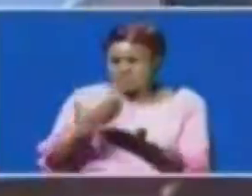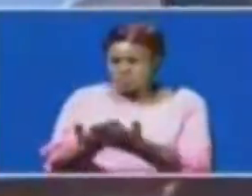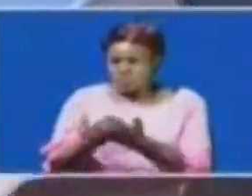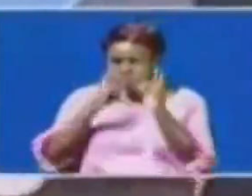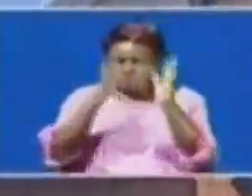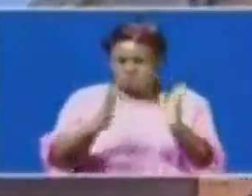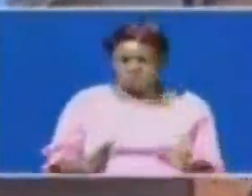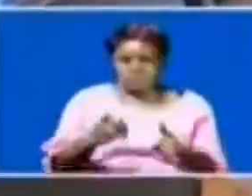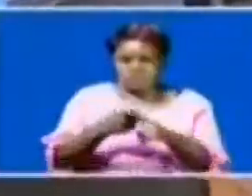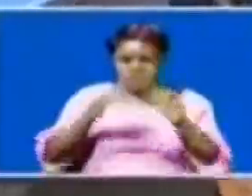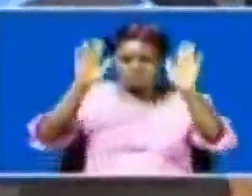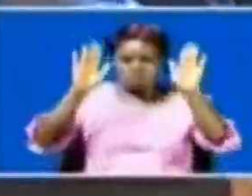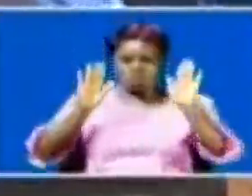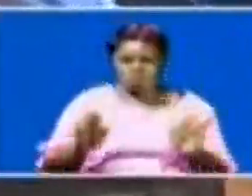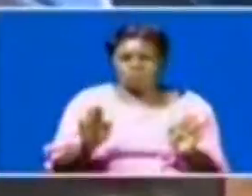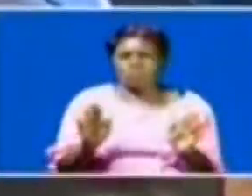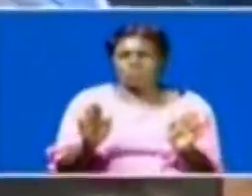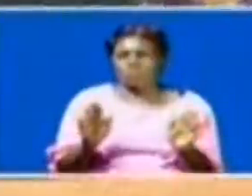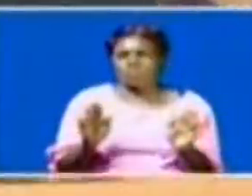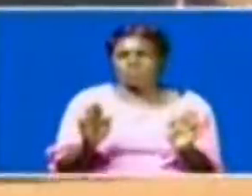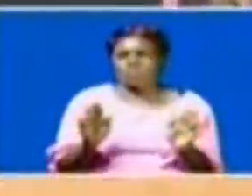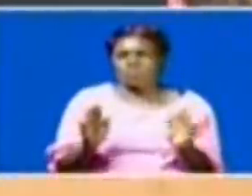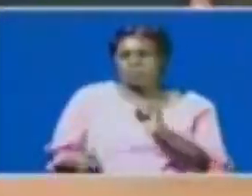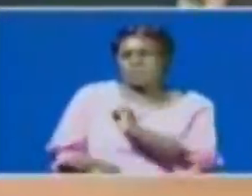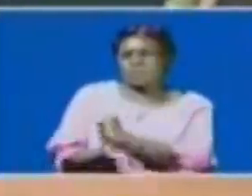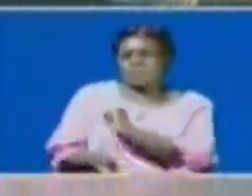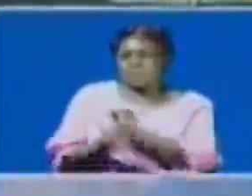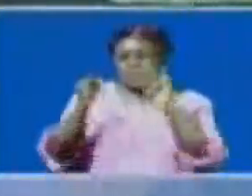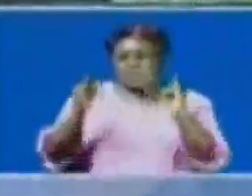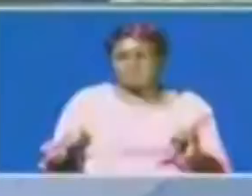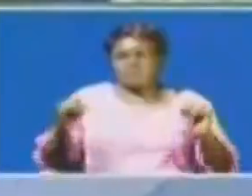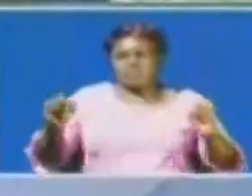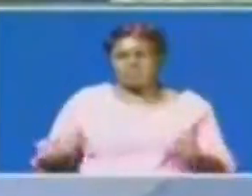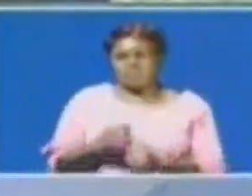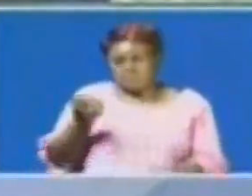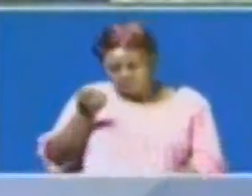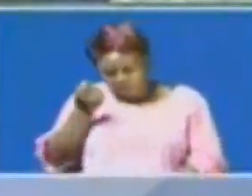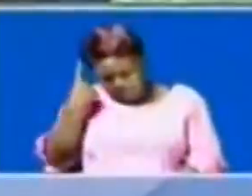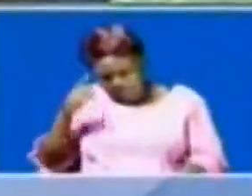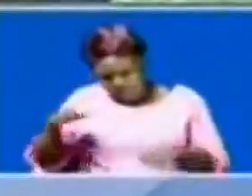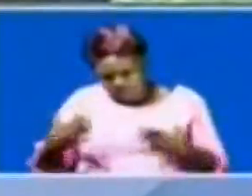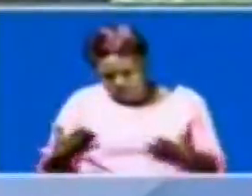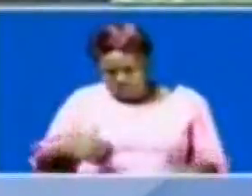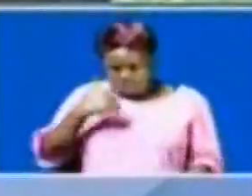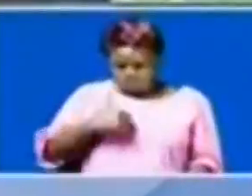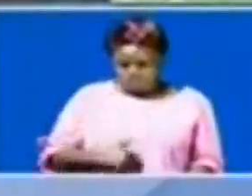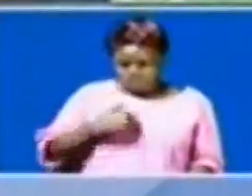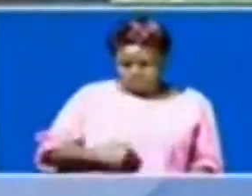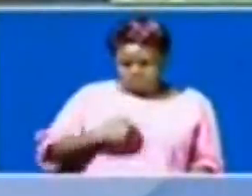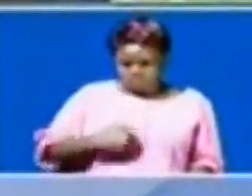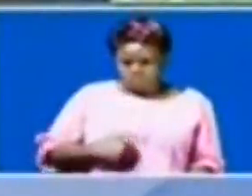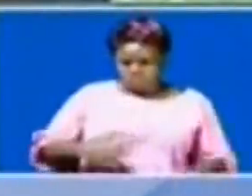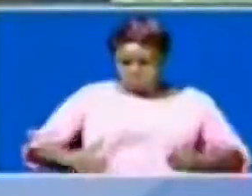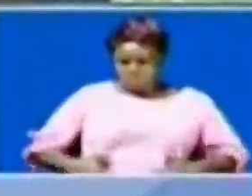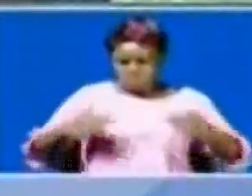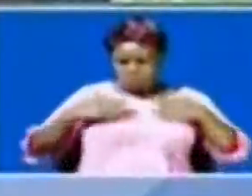Ogutu, our reporter in Kisumu, giving us the very latest. We do understand that the postmortem of Sharon's body